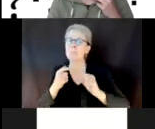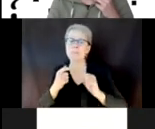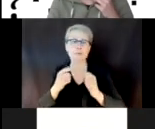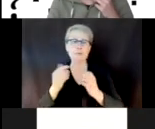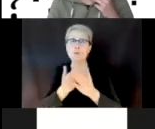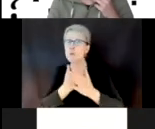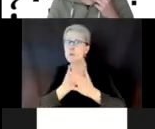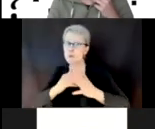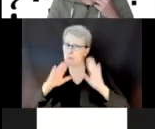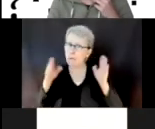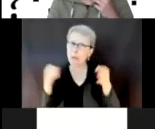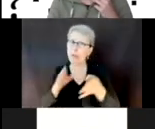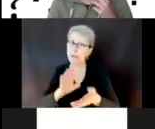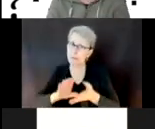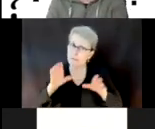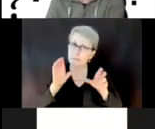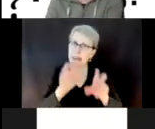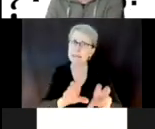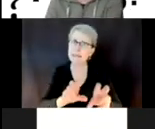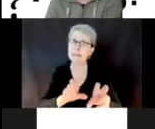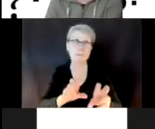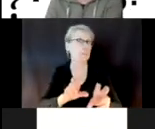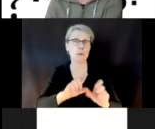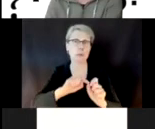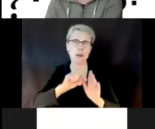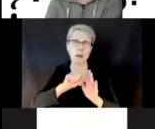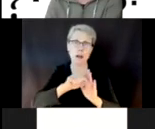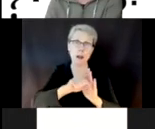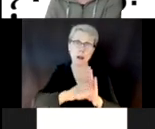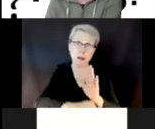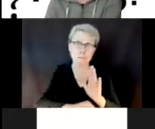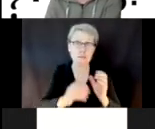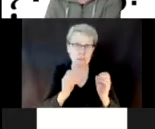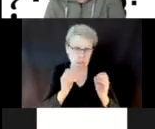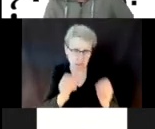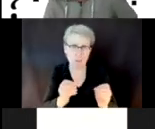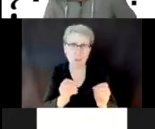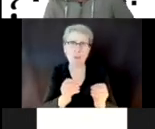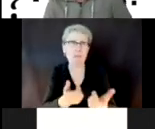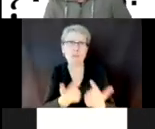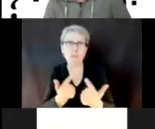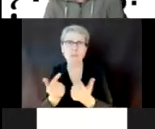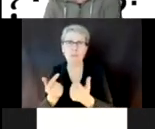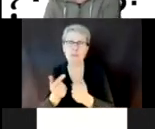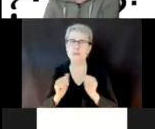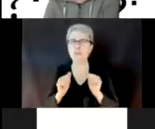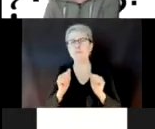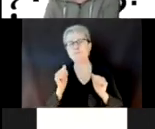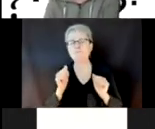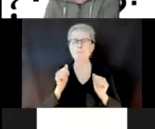channel, because you can go down a serious rabbit hole with no proven results. So I'm on the practical side,